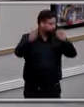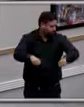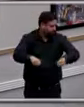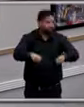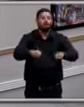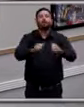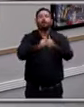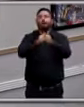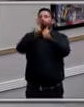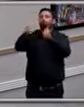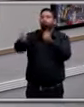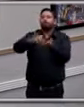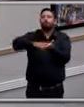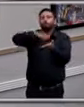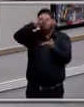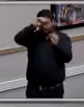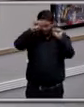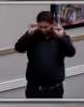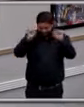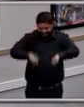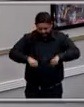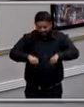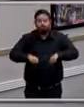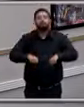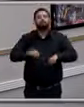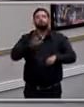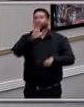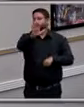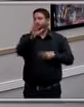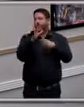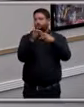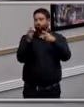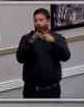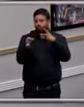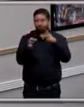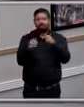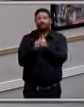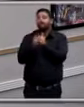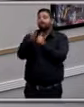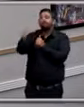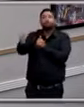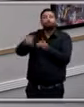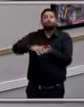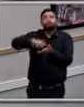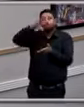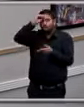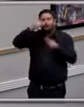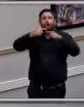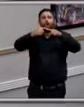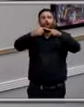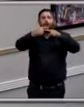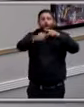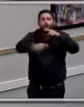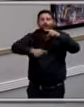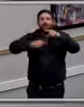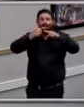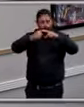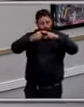do virtual learning. We are going to continue virtual learning for the entire year.